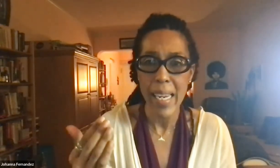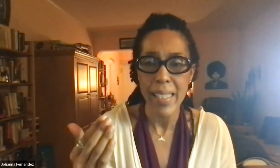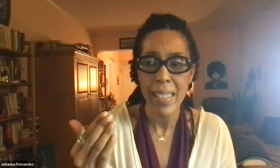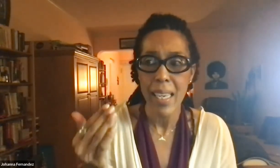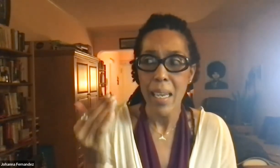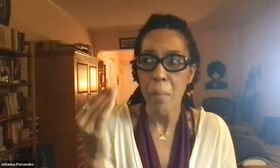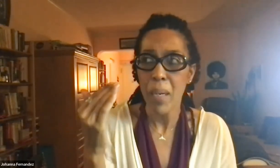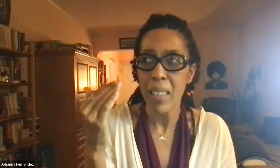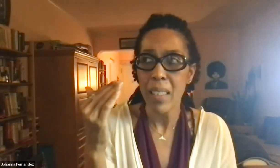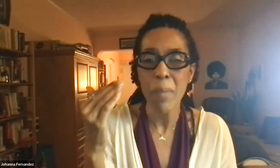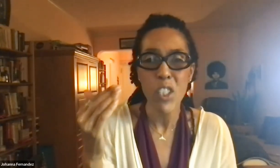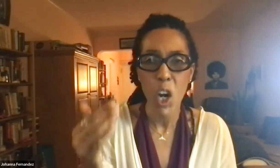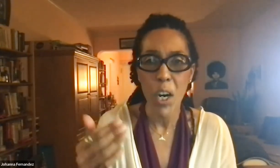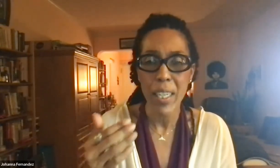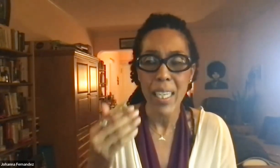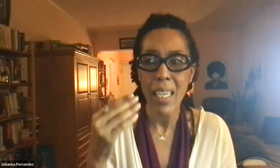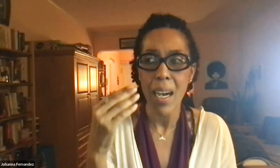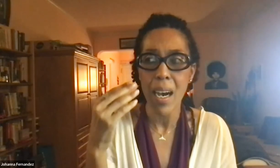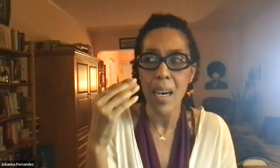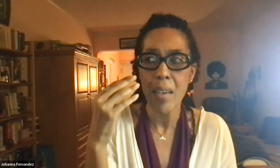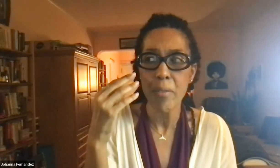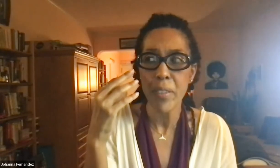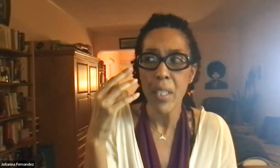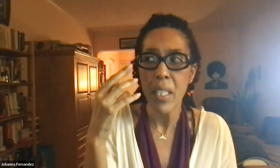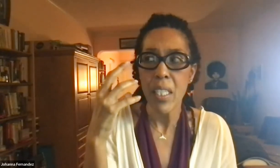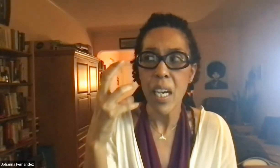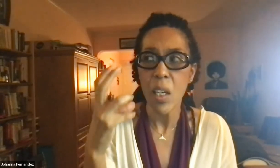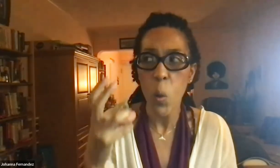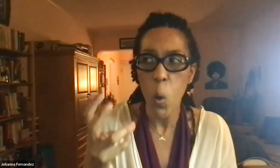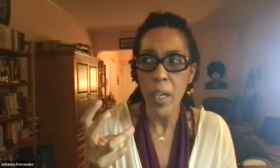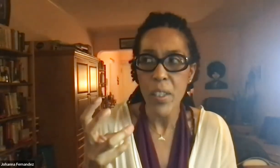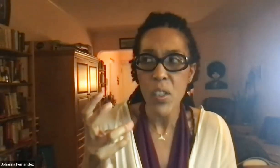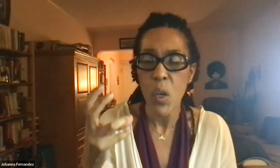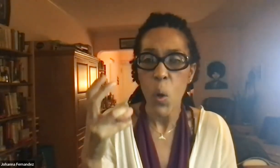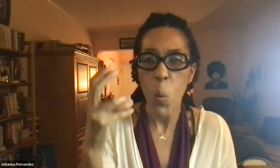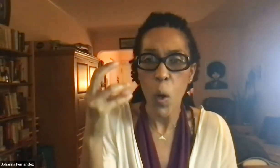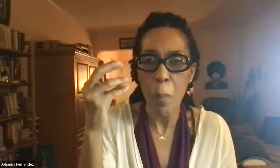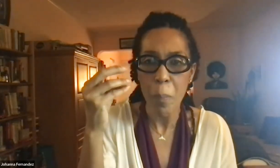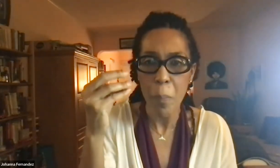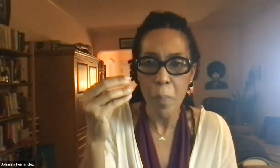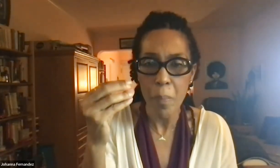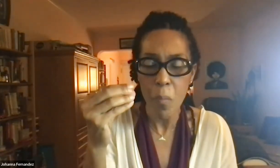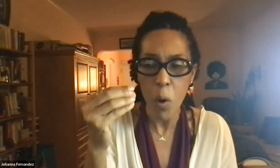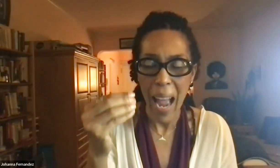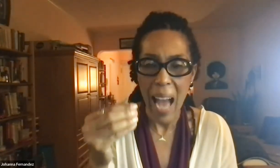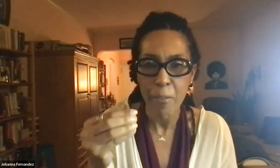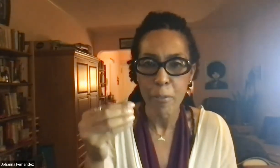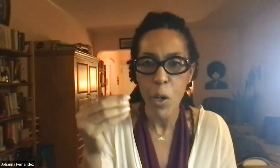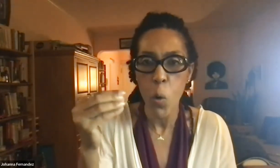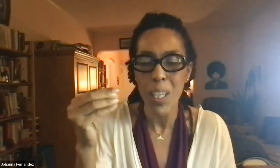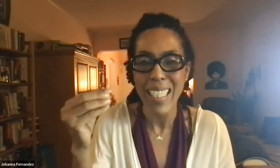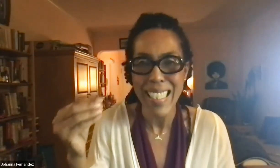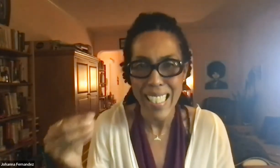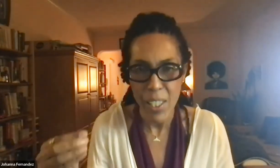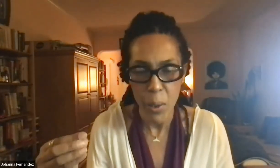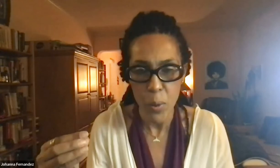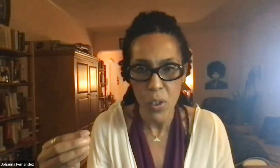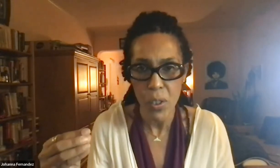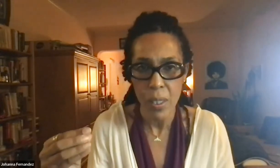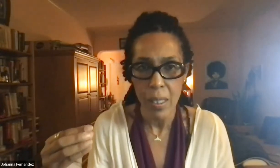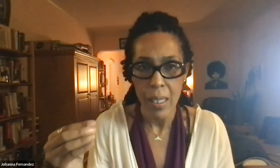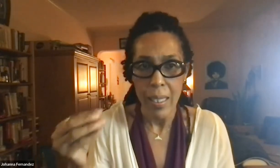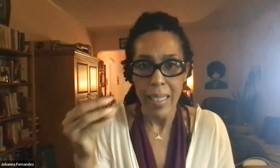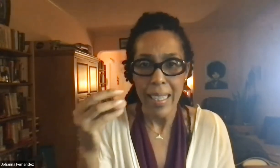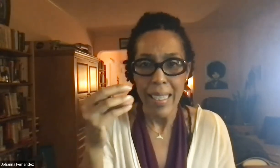about race, but the majority of Young Lords were